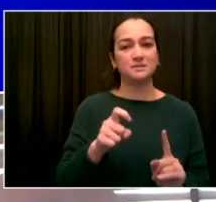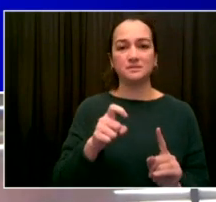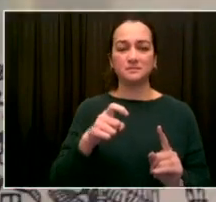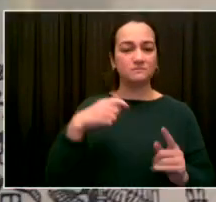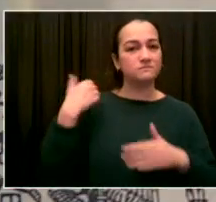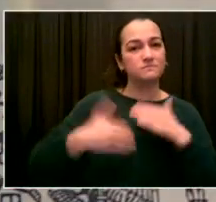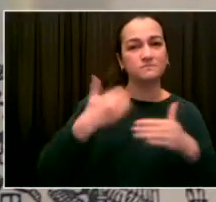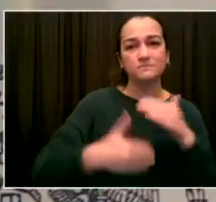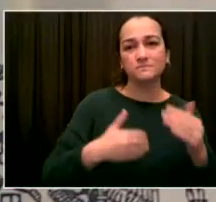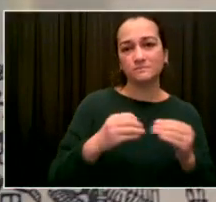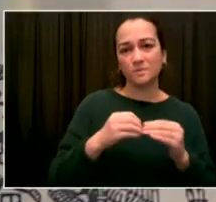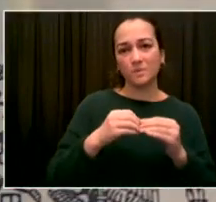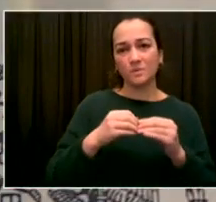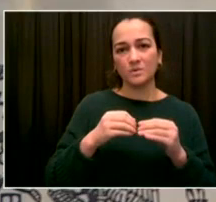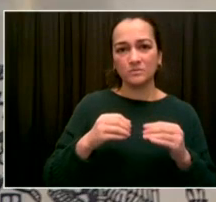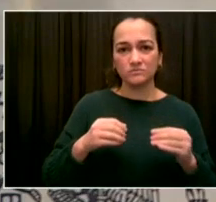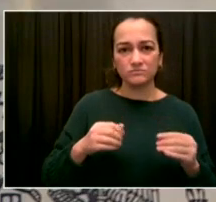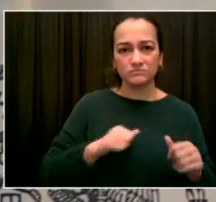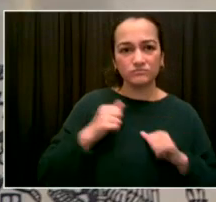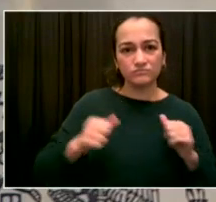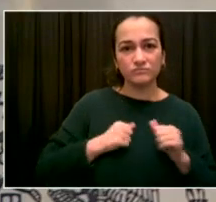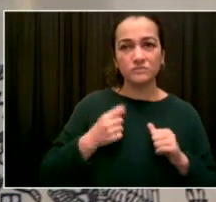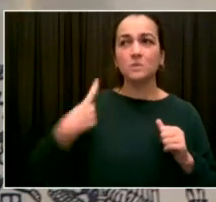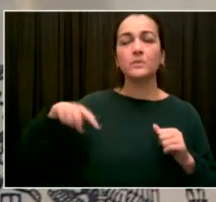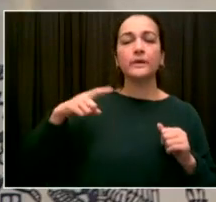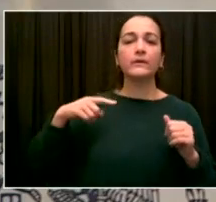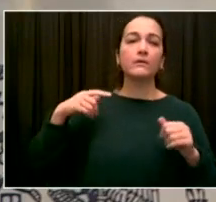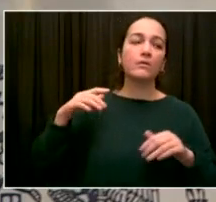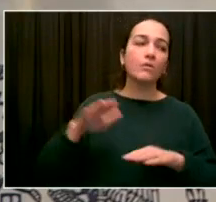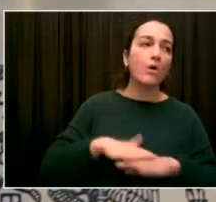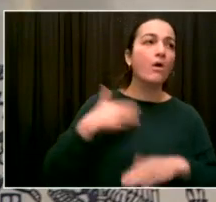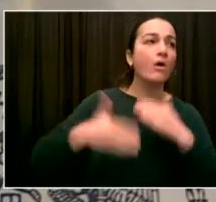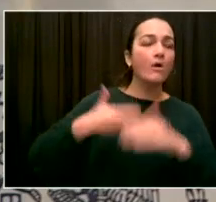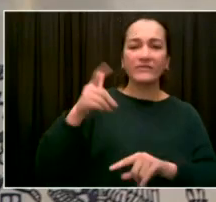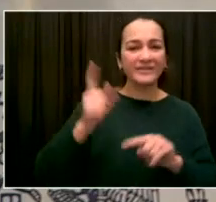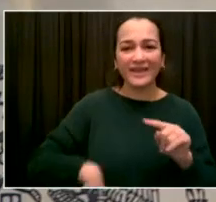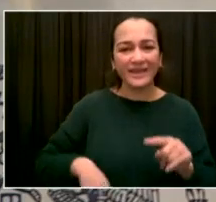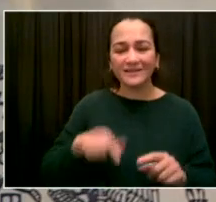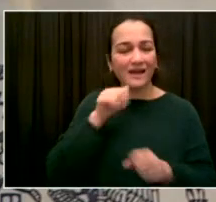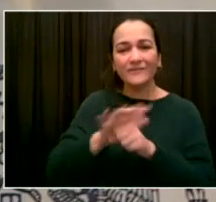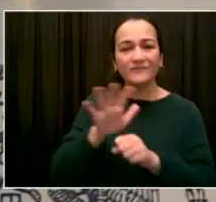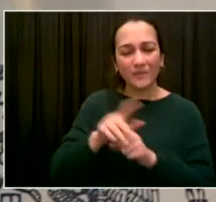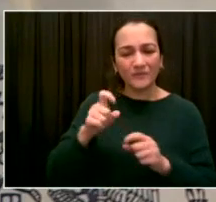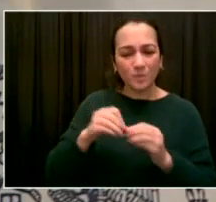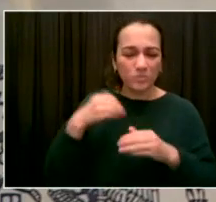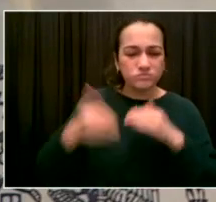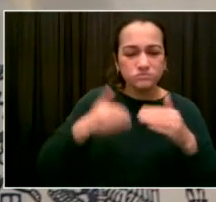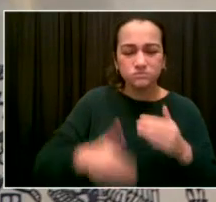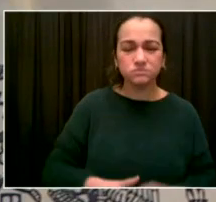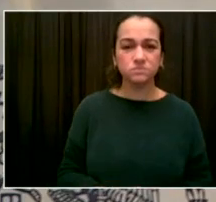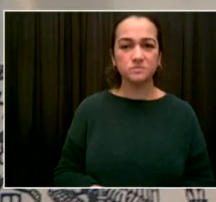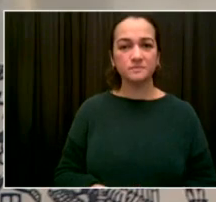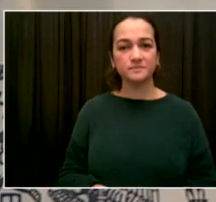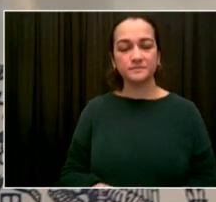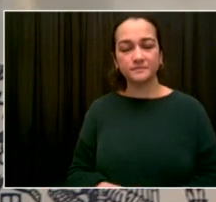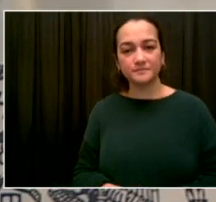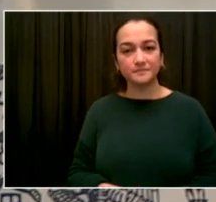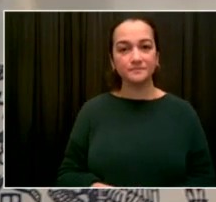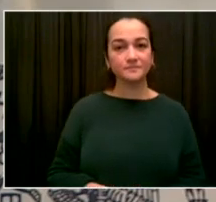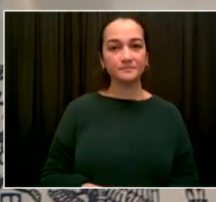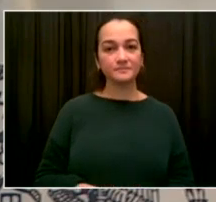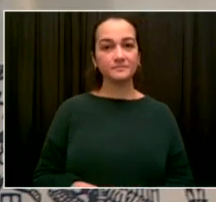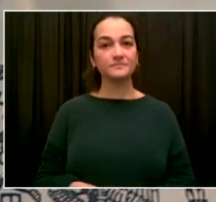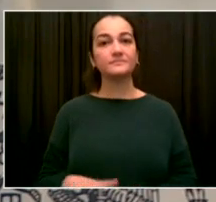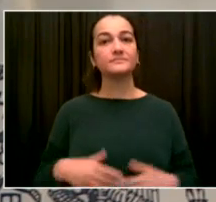Mayor. Now, I mentioned a special guest who's joined us now, and it's kind of